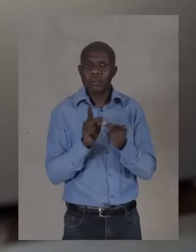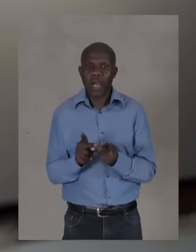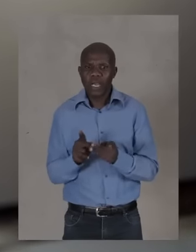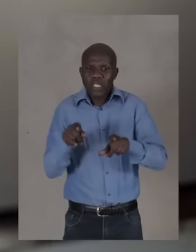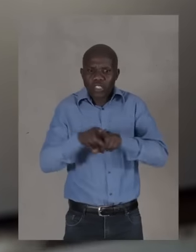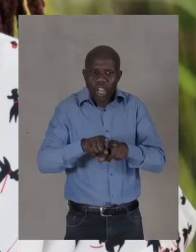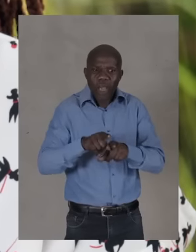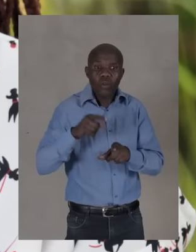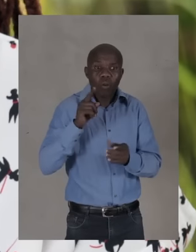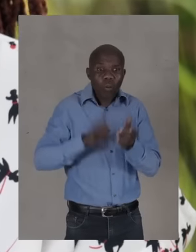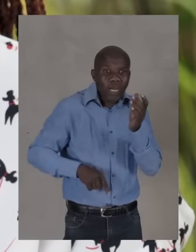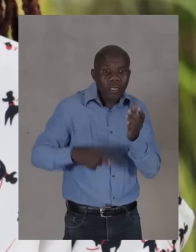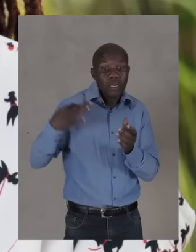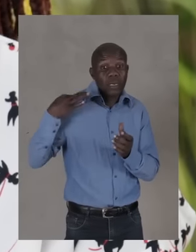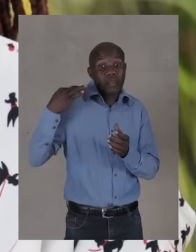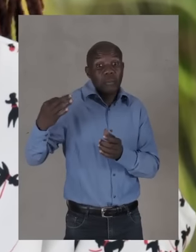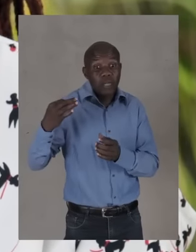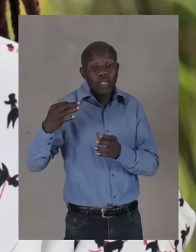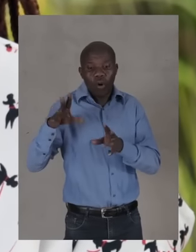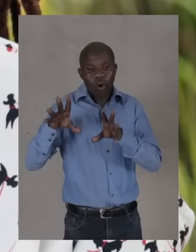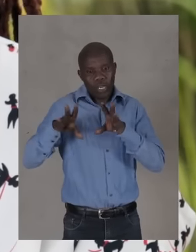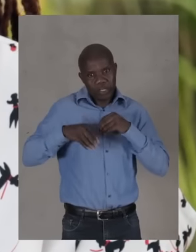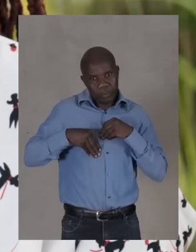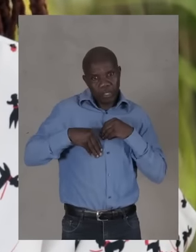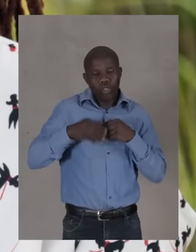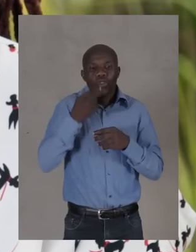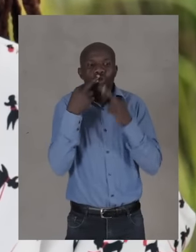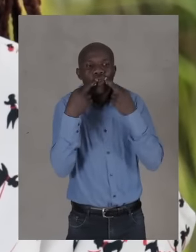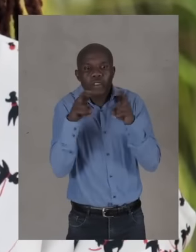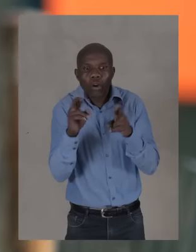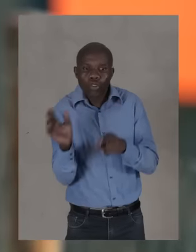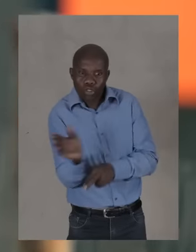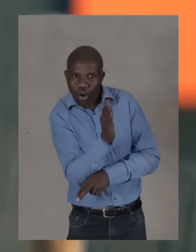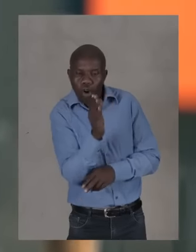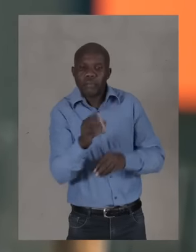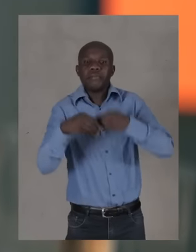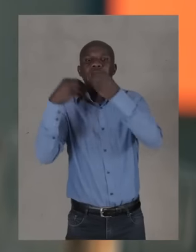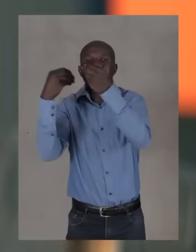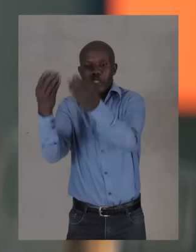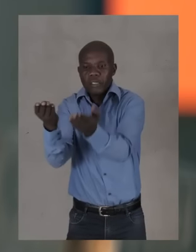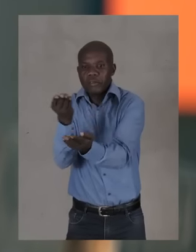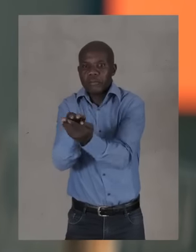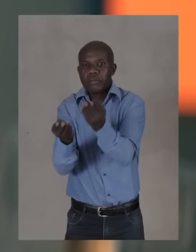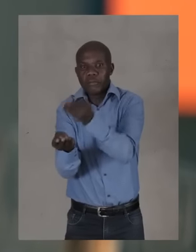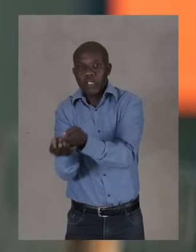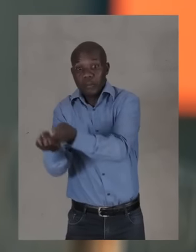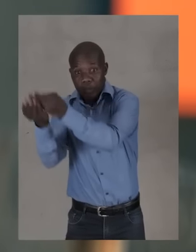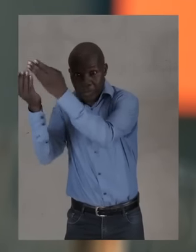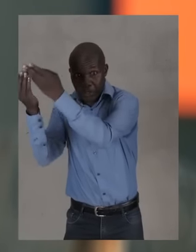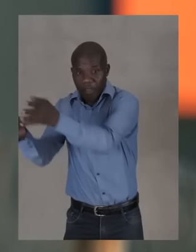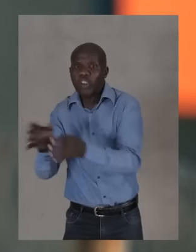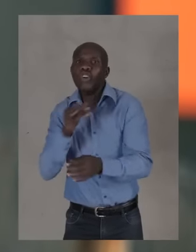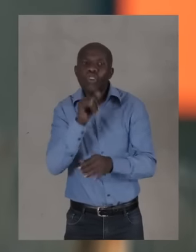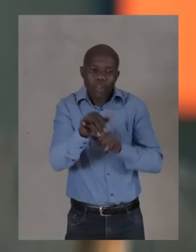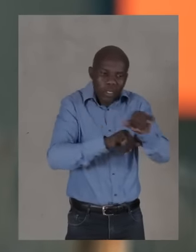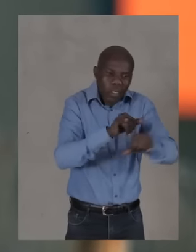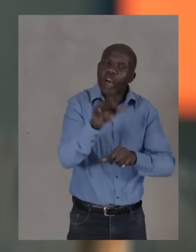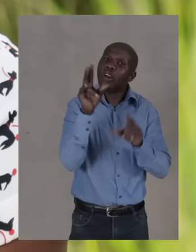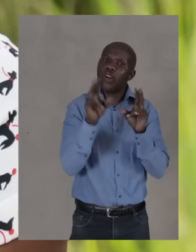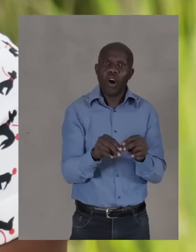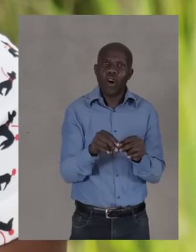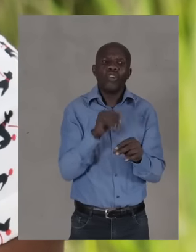And then the acceptance, don't forget it, your results. It's not a scam. It's not about